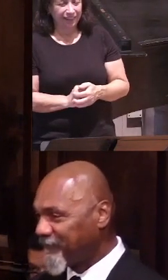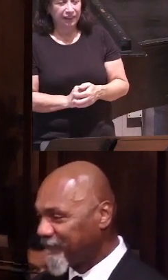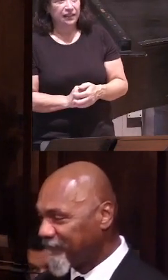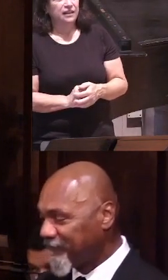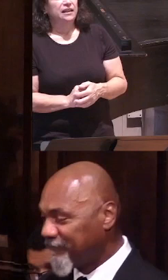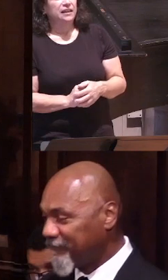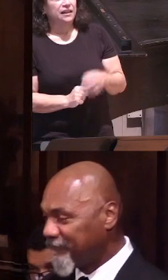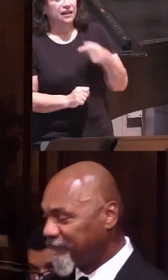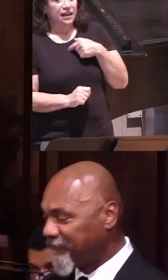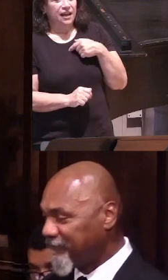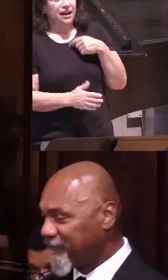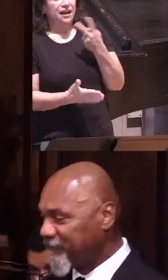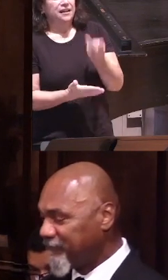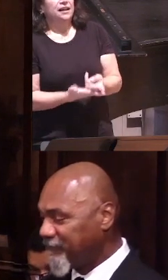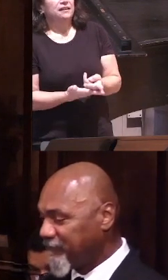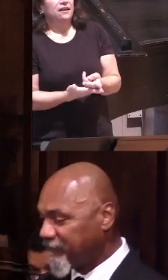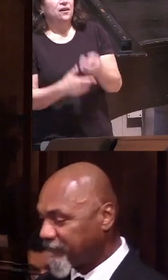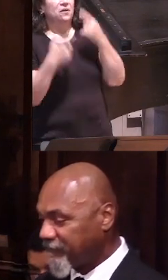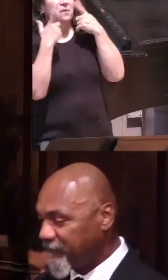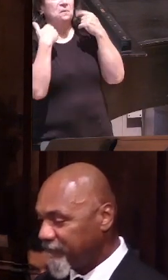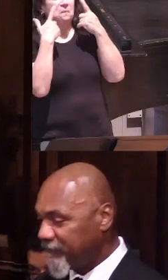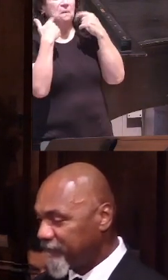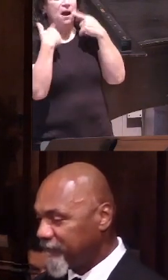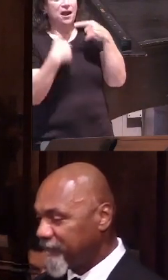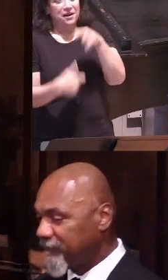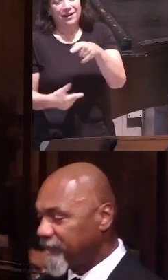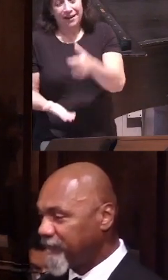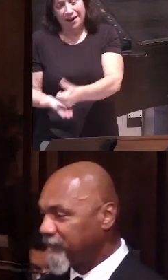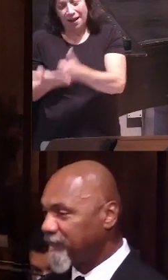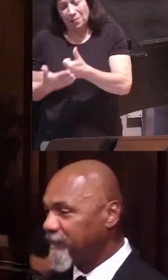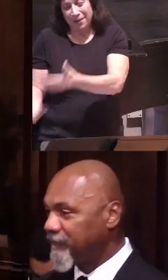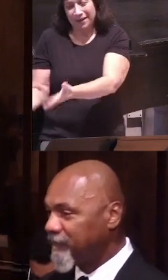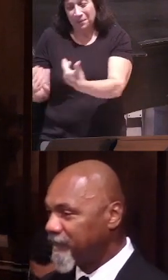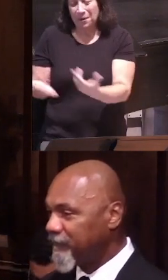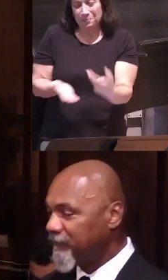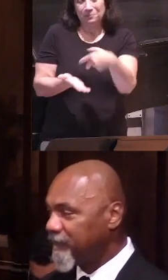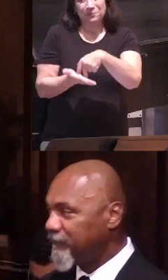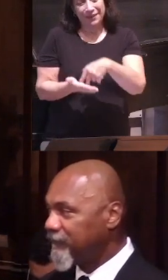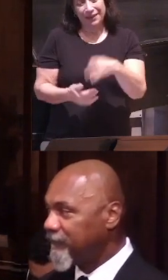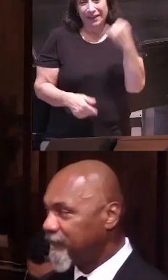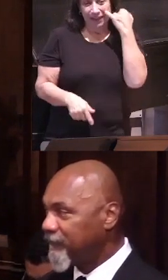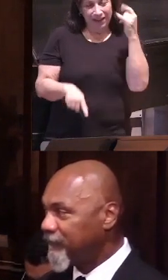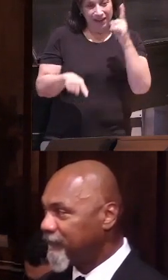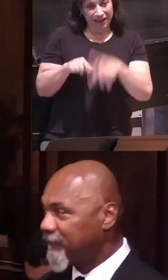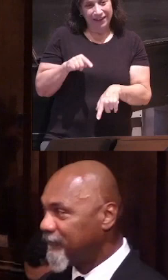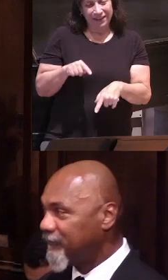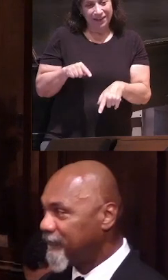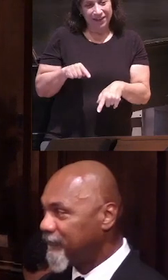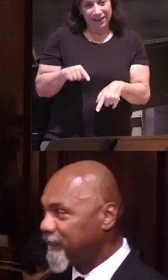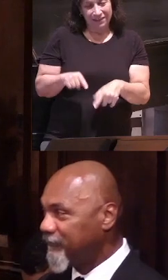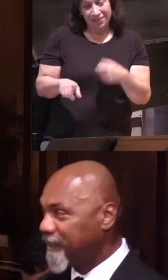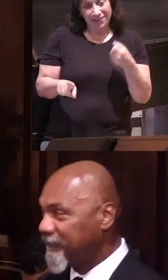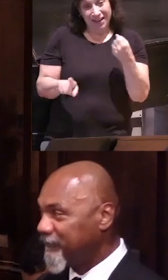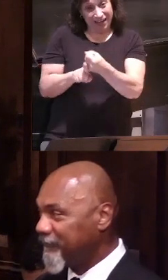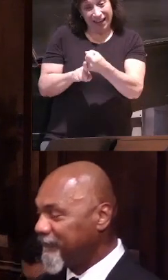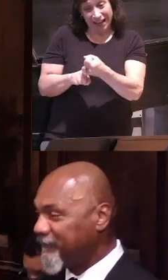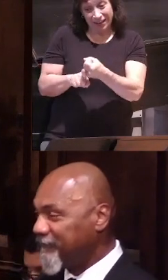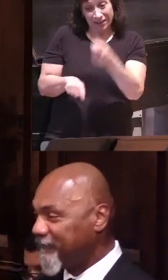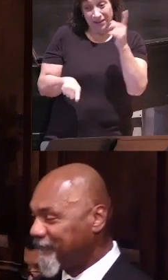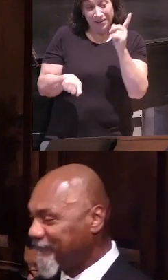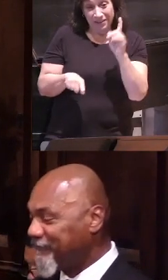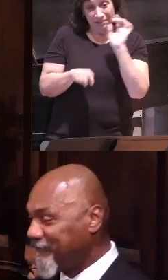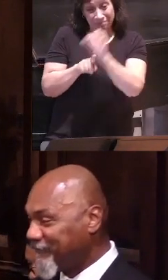And as I lied there crying, he helped me up and said, "If you can't take a hit, you can't play."